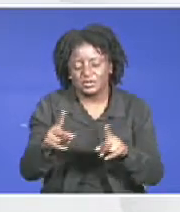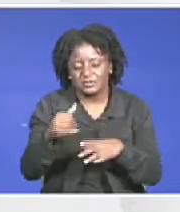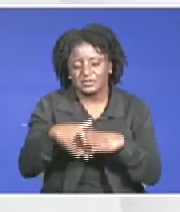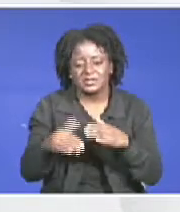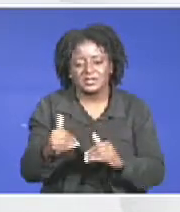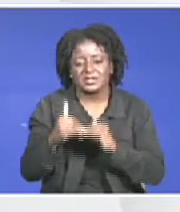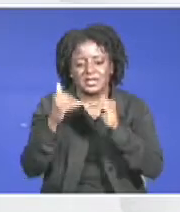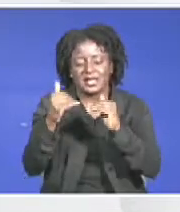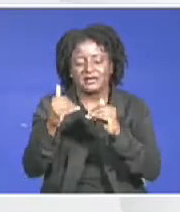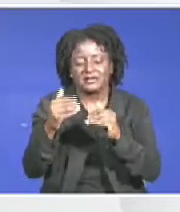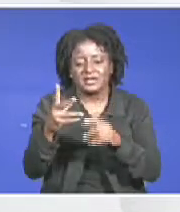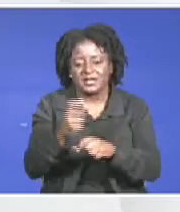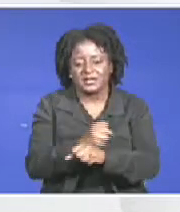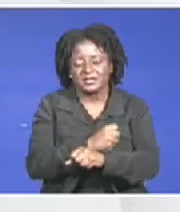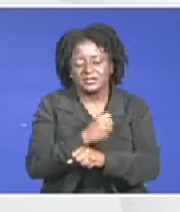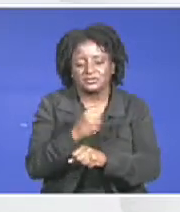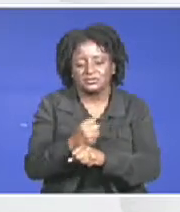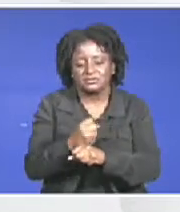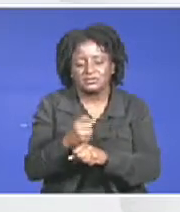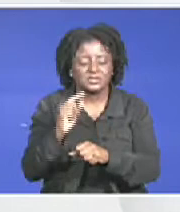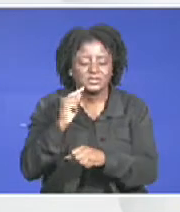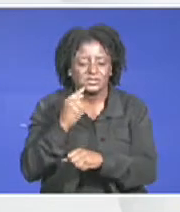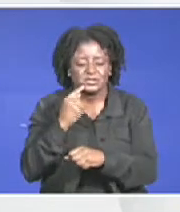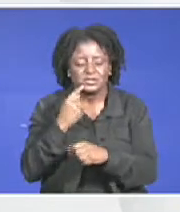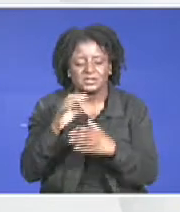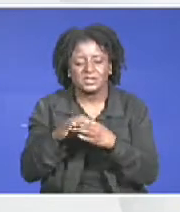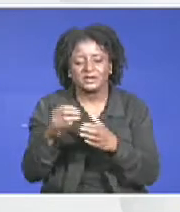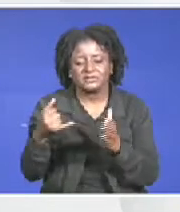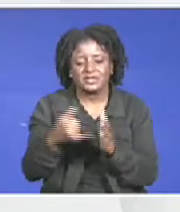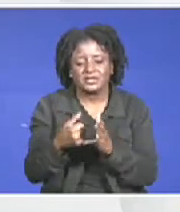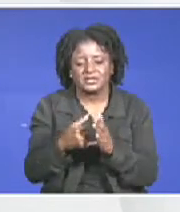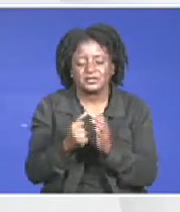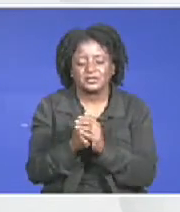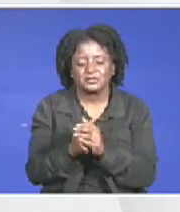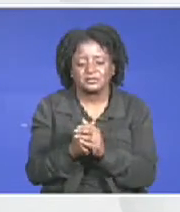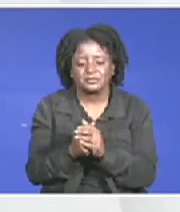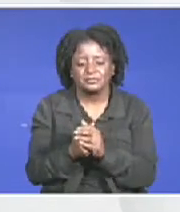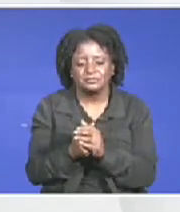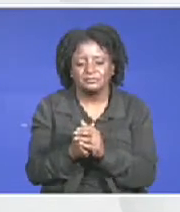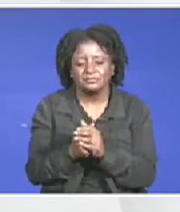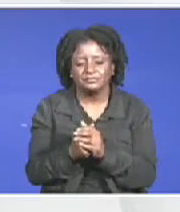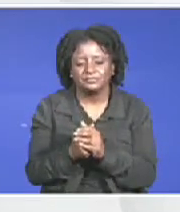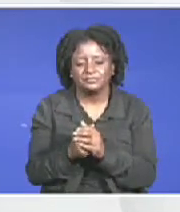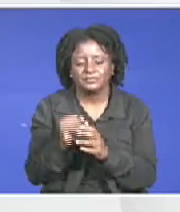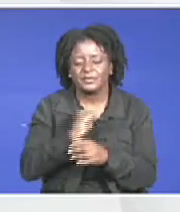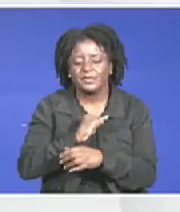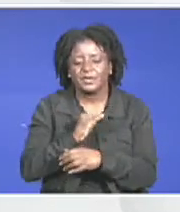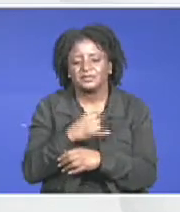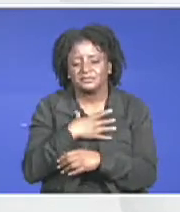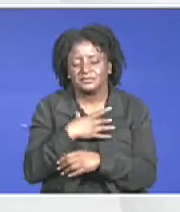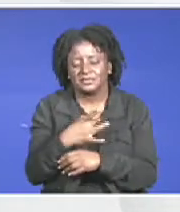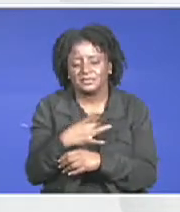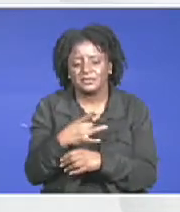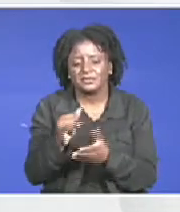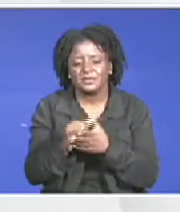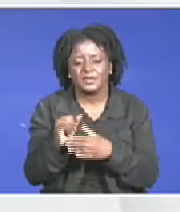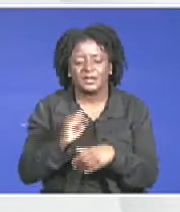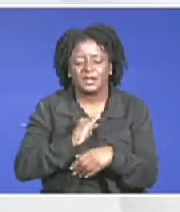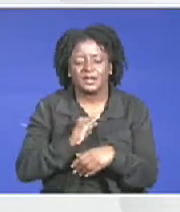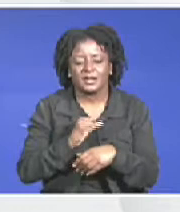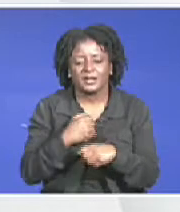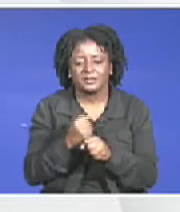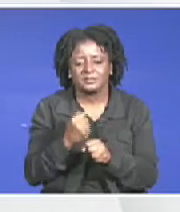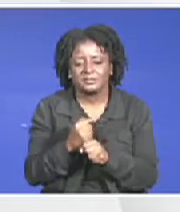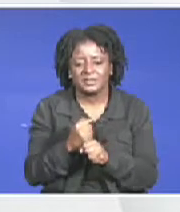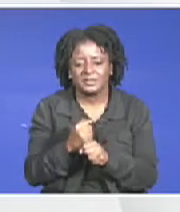meet and the intensity of it. But it's been really good, and to make semis, I was really impressed that I actually made semis. I didn't expect